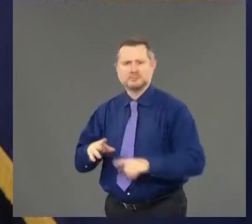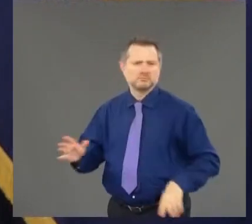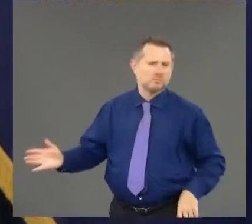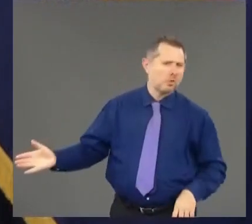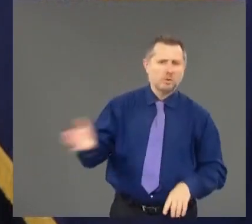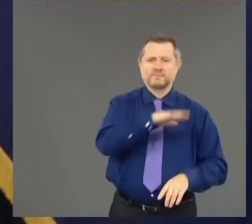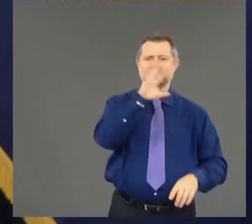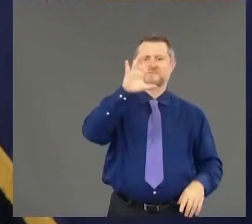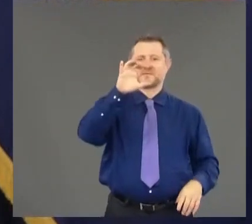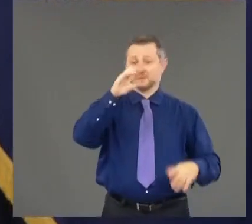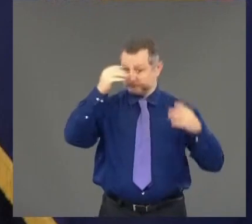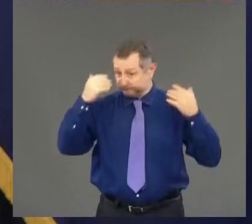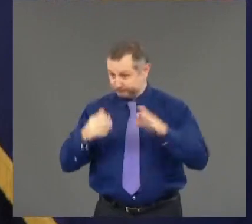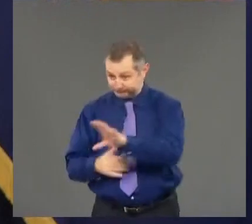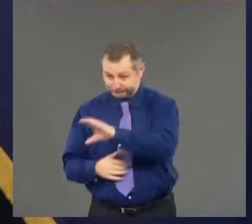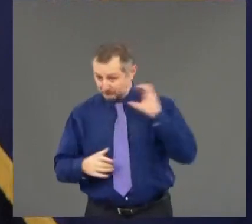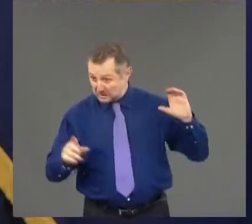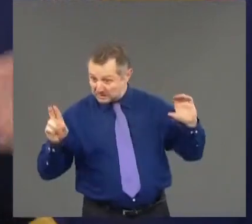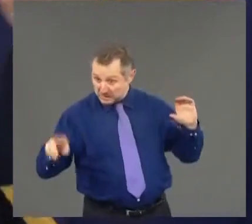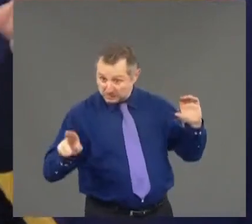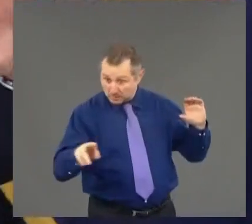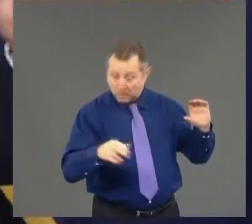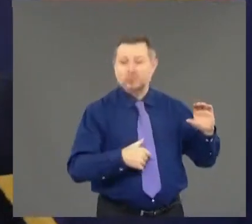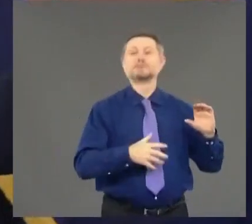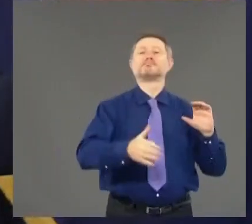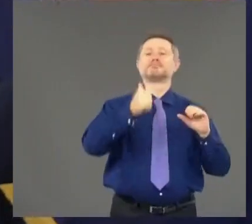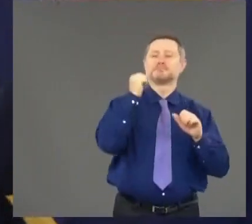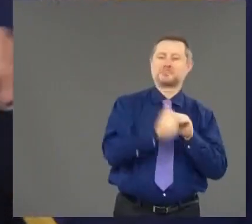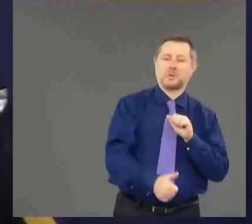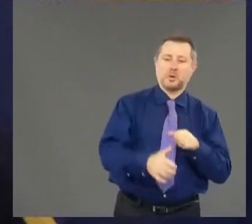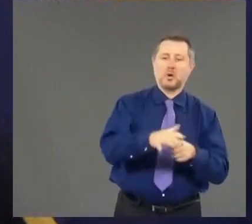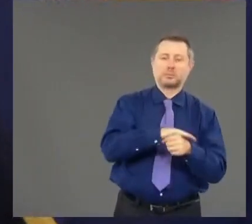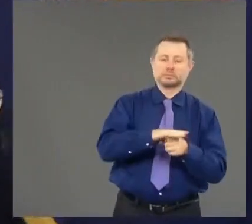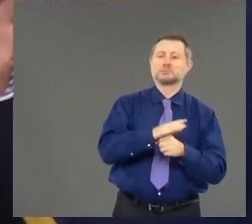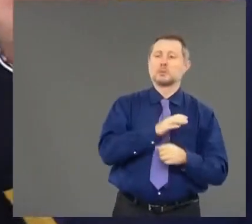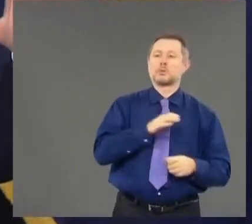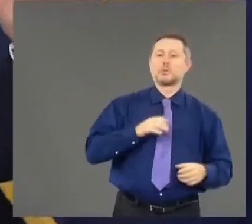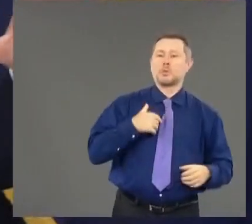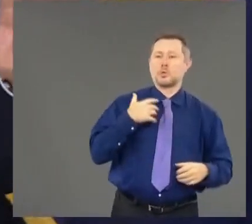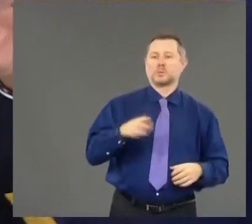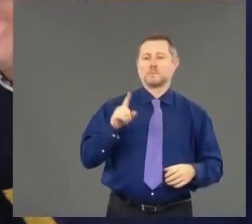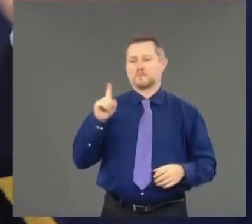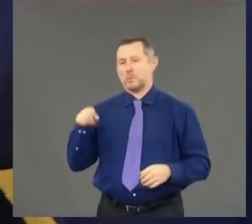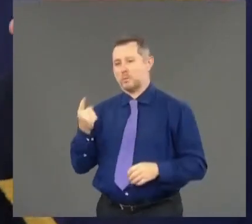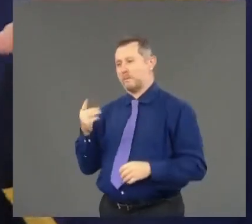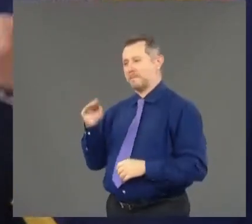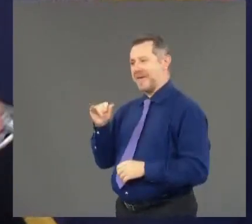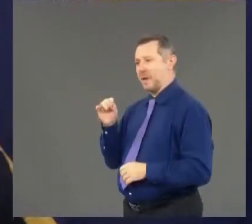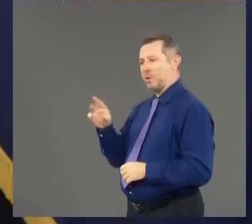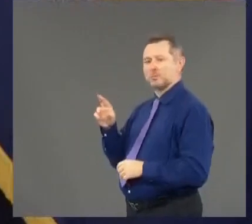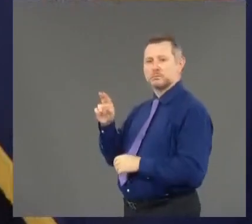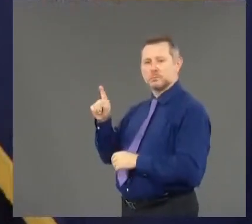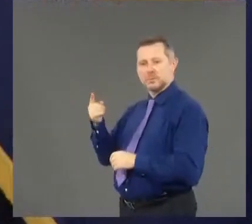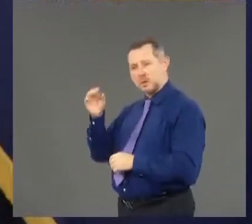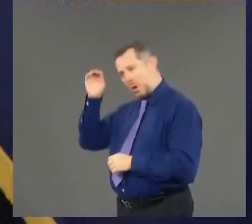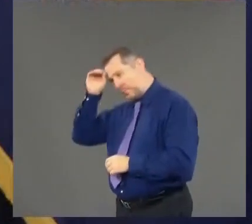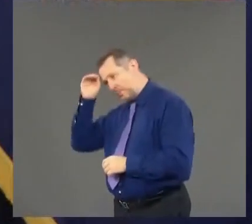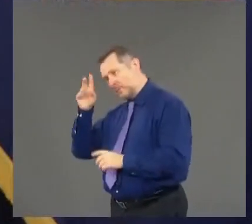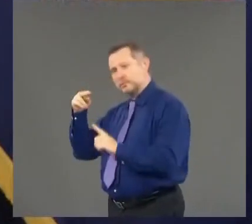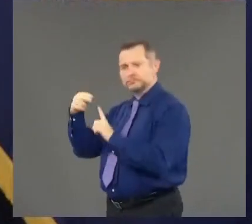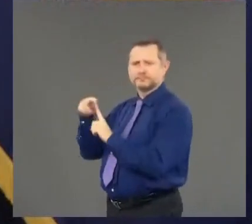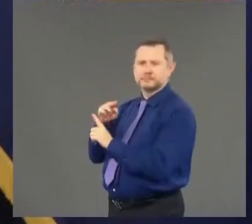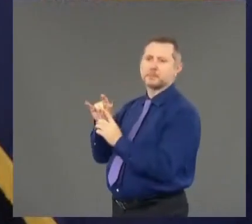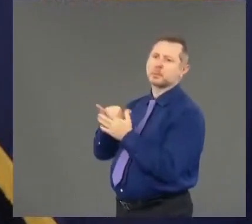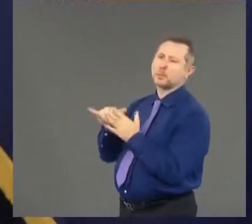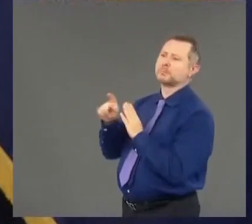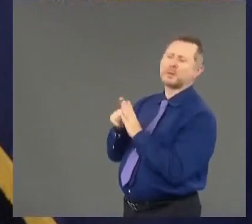by the council. So it's not just the mayor thinks this, here's a nice policy paper report. It has to be passed